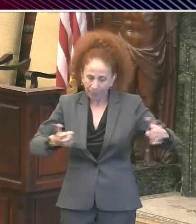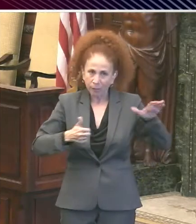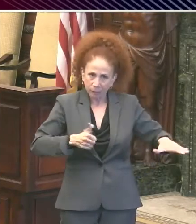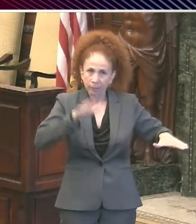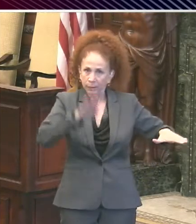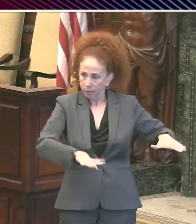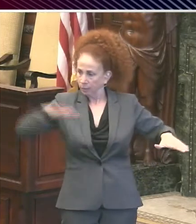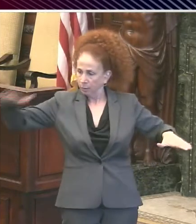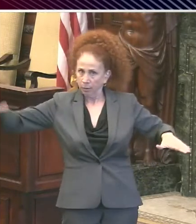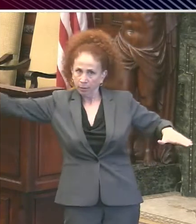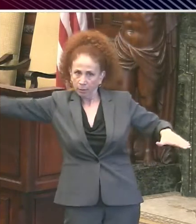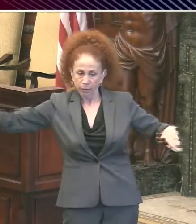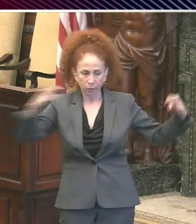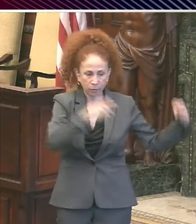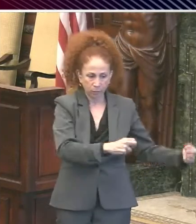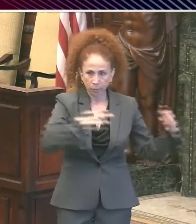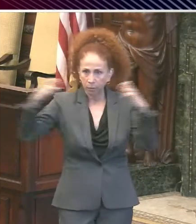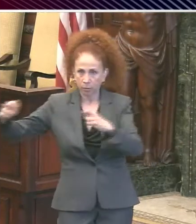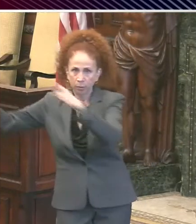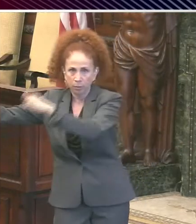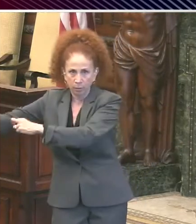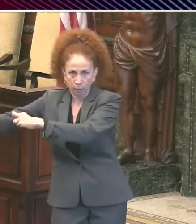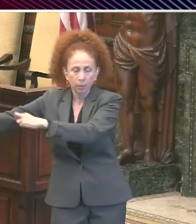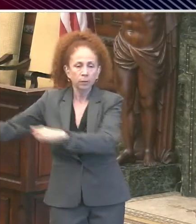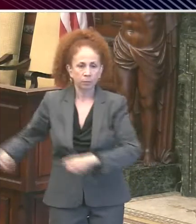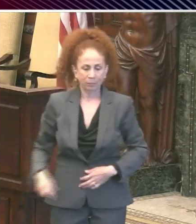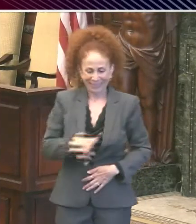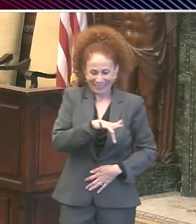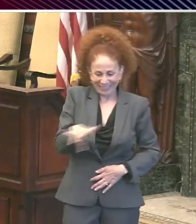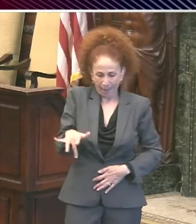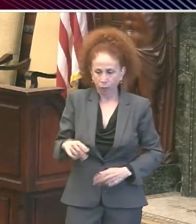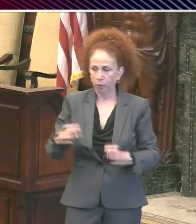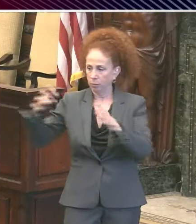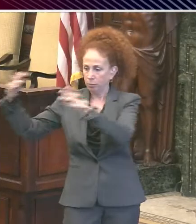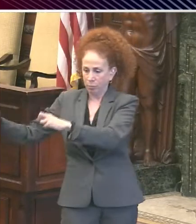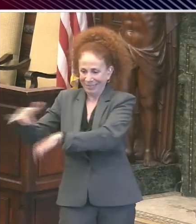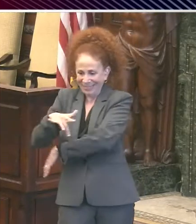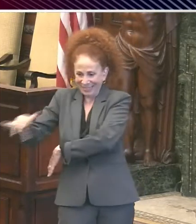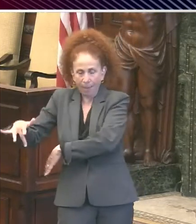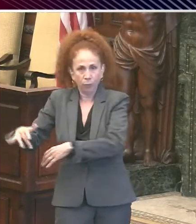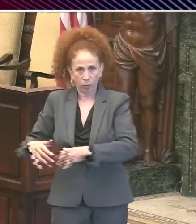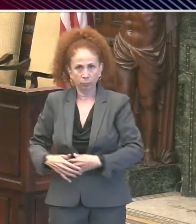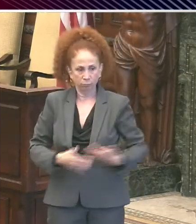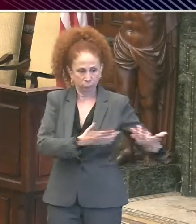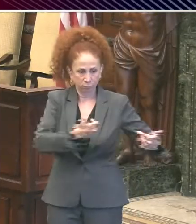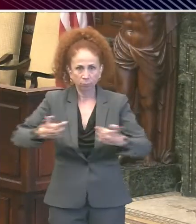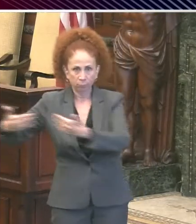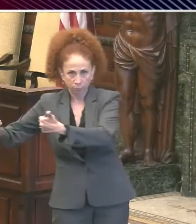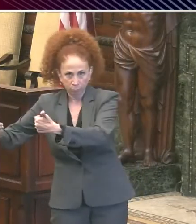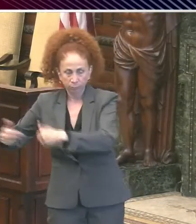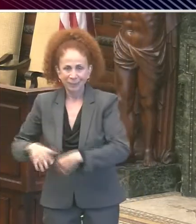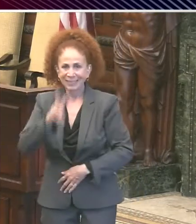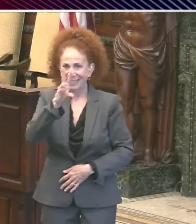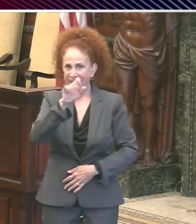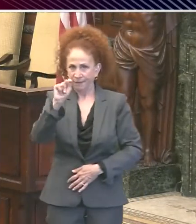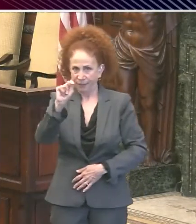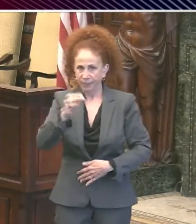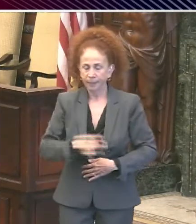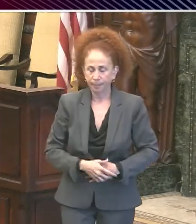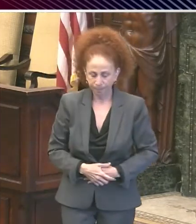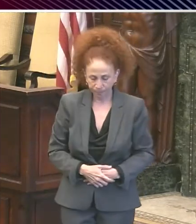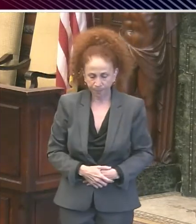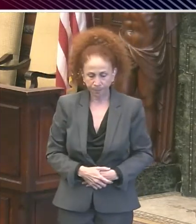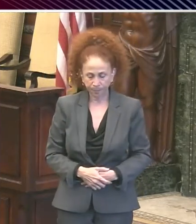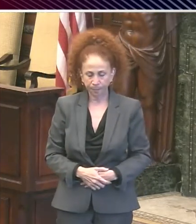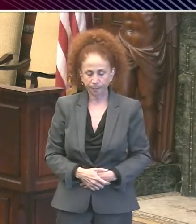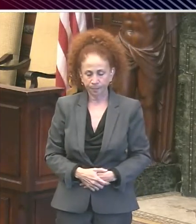more than 6 feet apart from each other. You want to make sure that people sitting at one table are not less than 6 feet from people sitting at